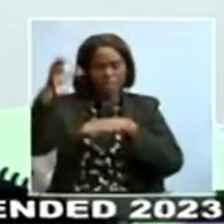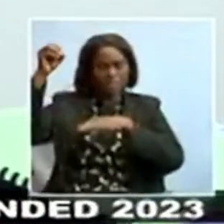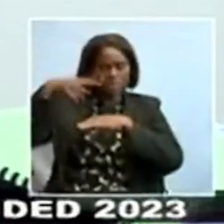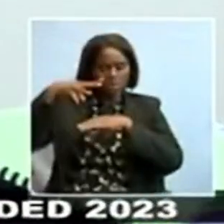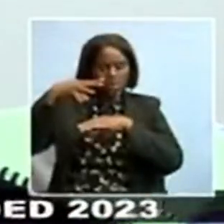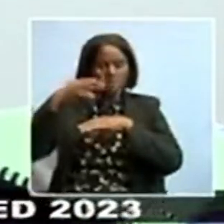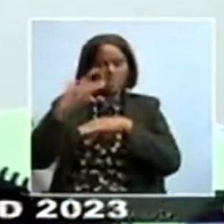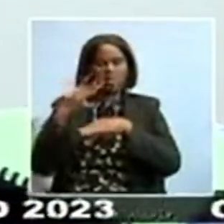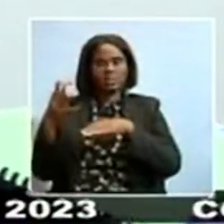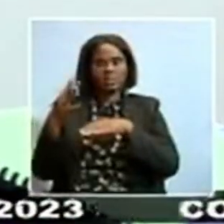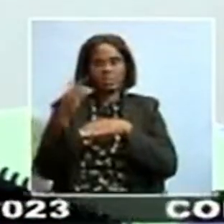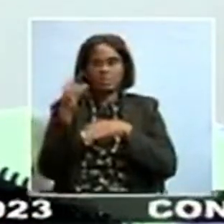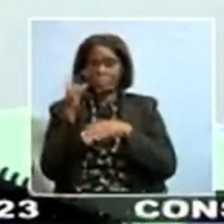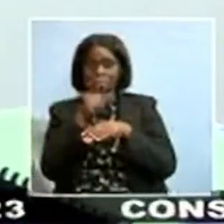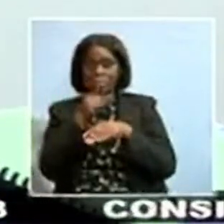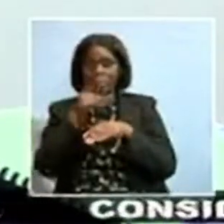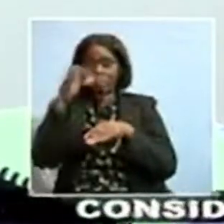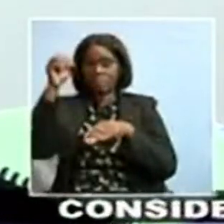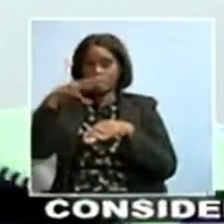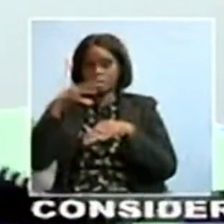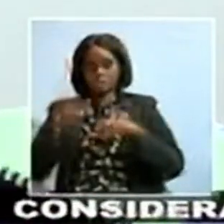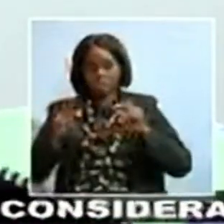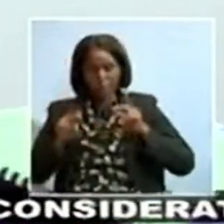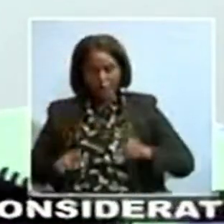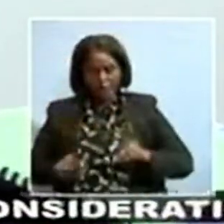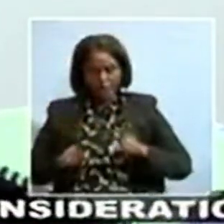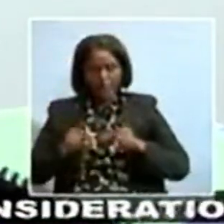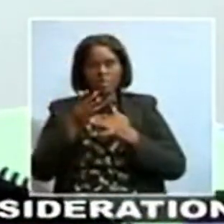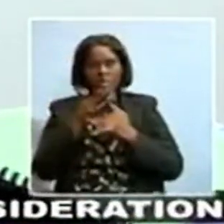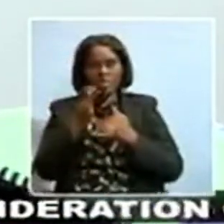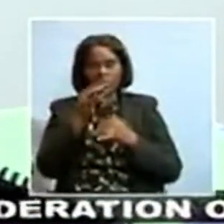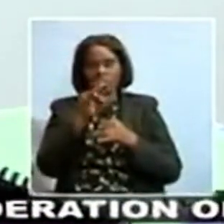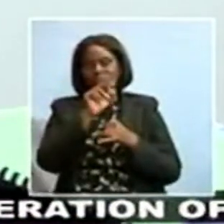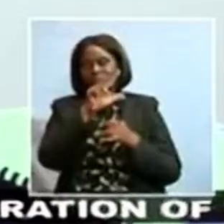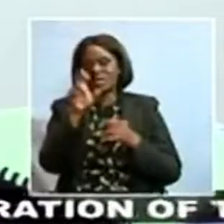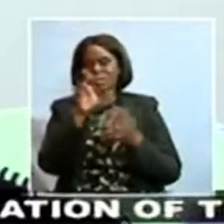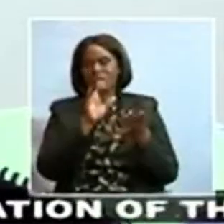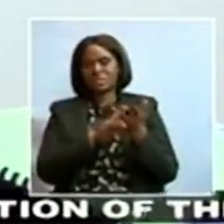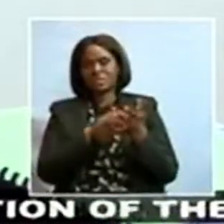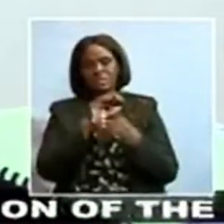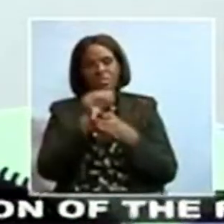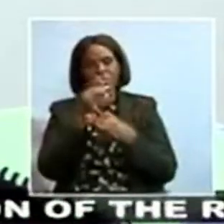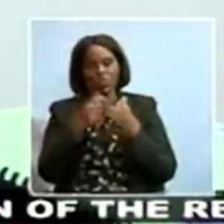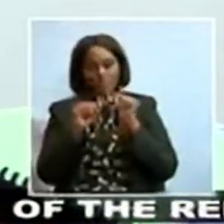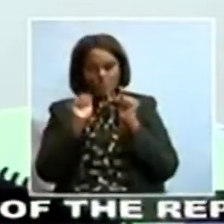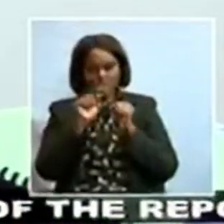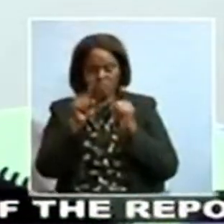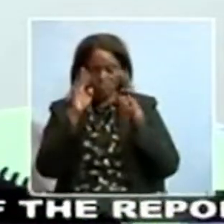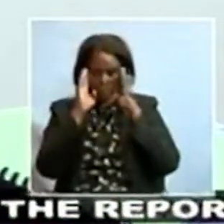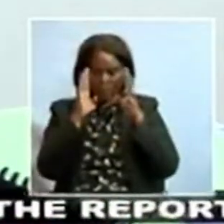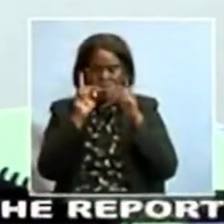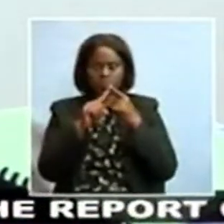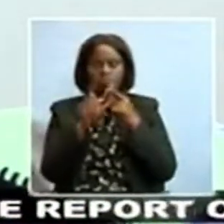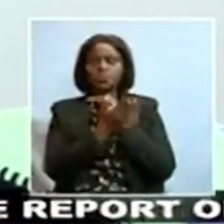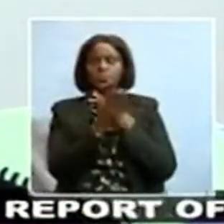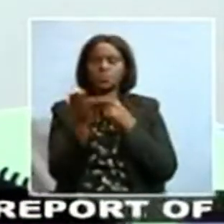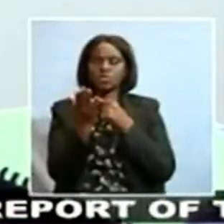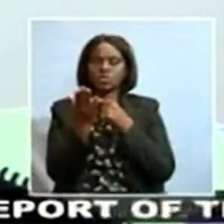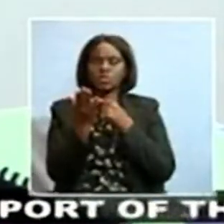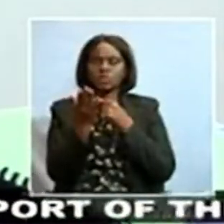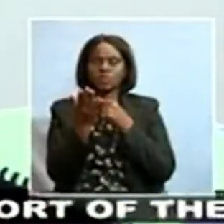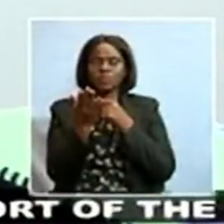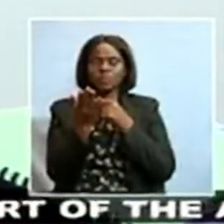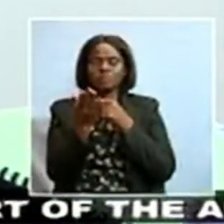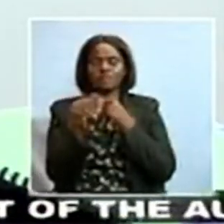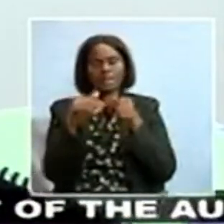component, is it also part of the 300,000? Can we attend to those three